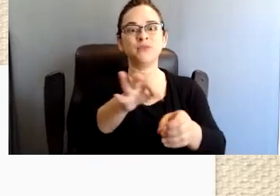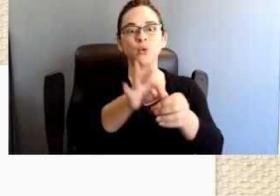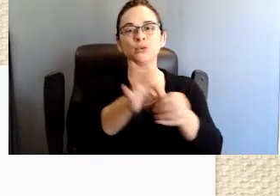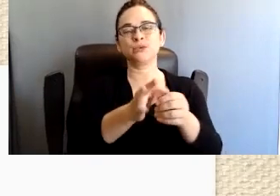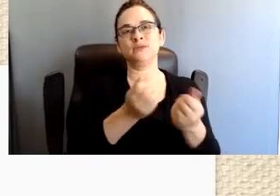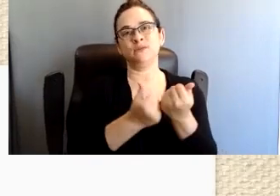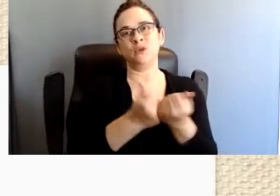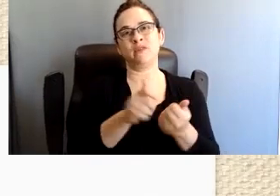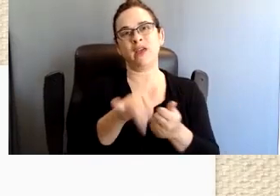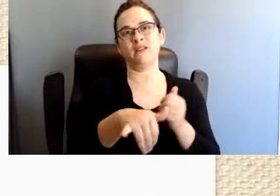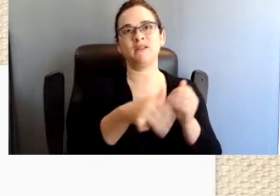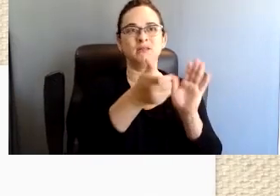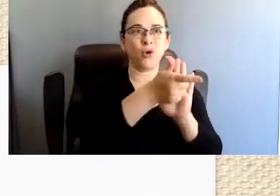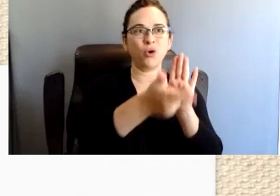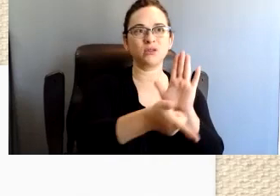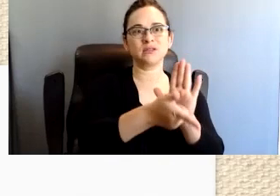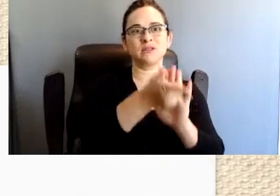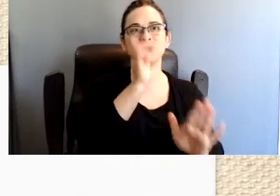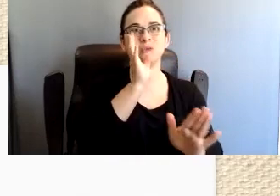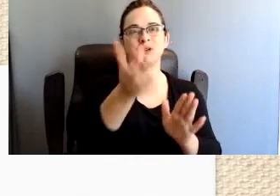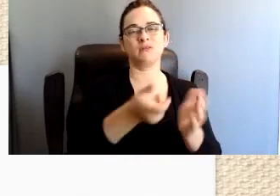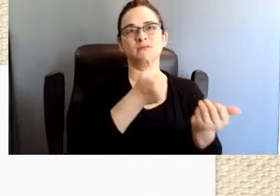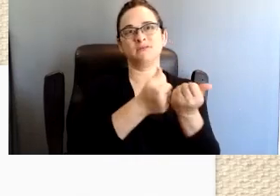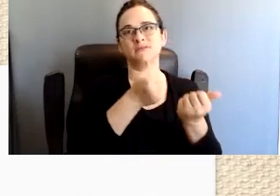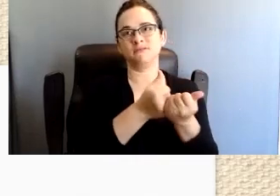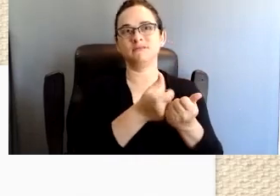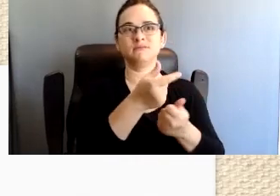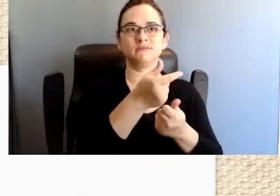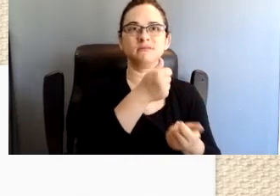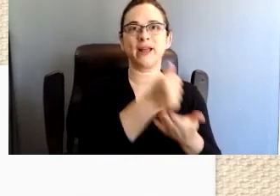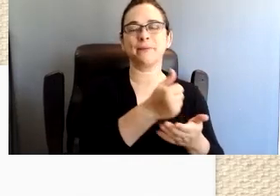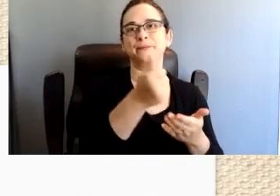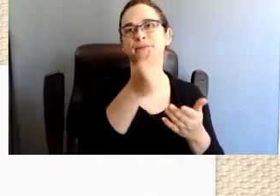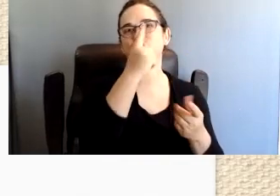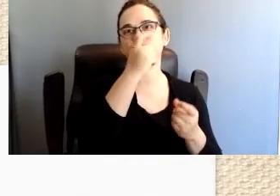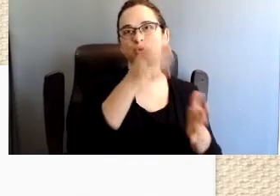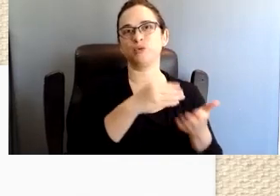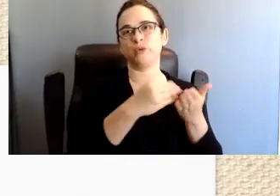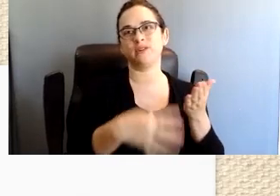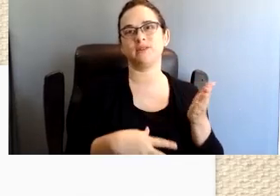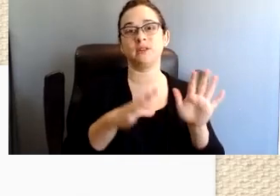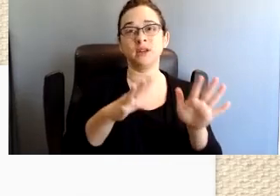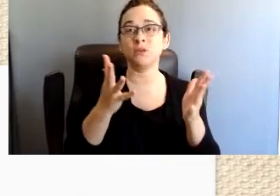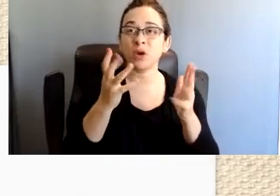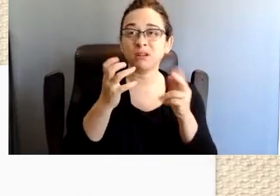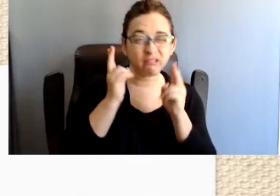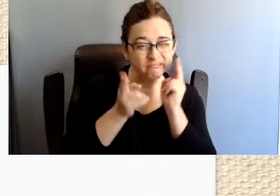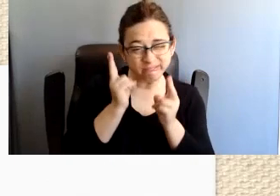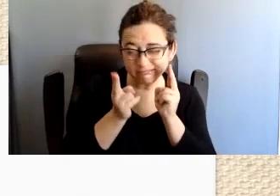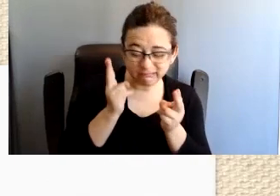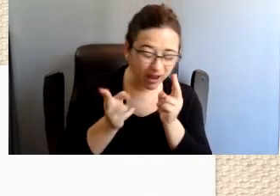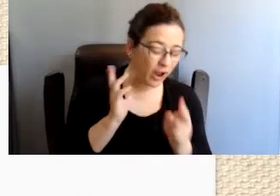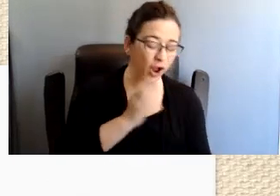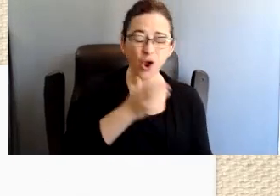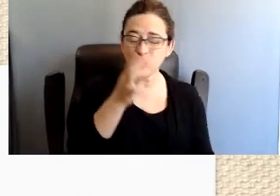going to help the students. Okay, thank you. So I just gonna go really quick on the services that we provide at the